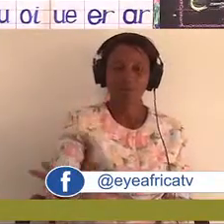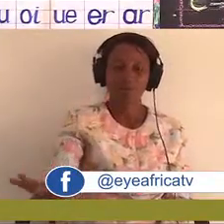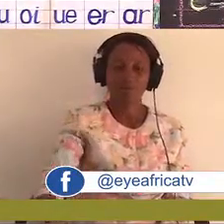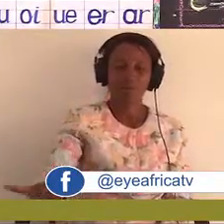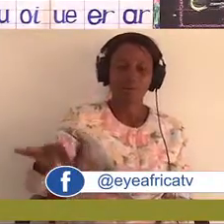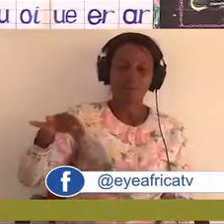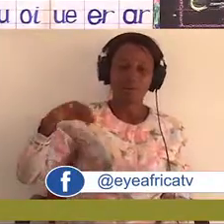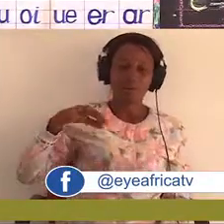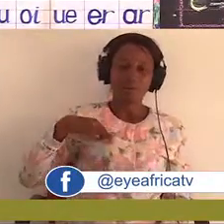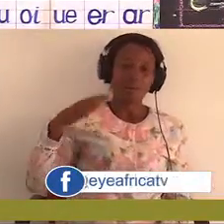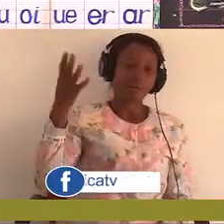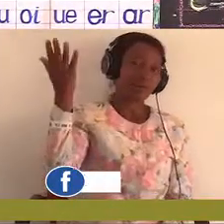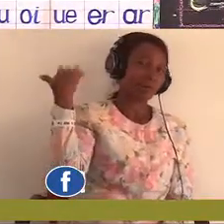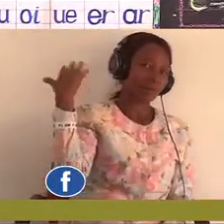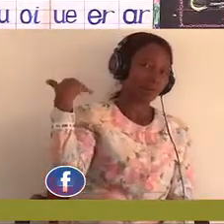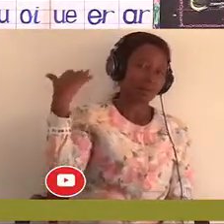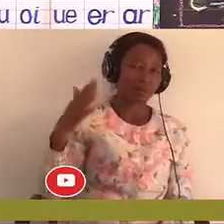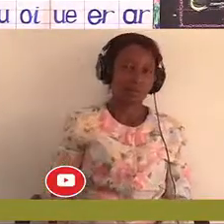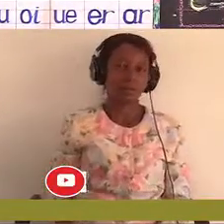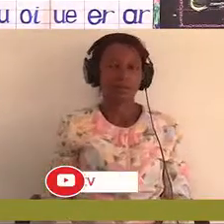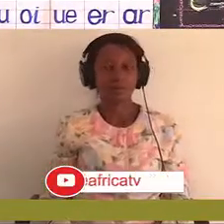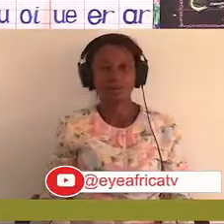is to start with g.